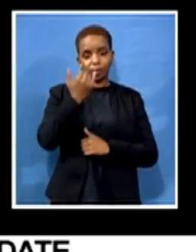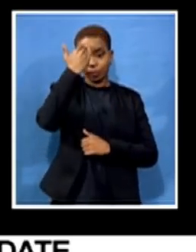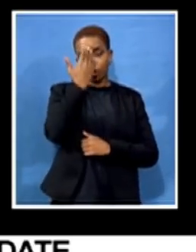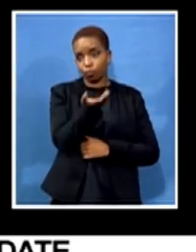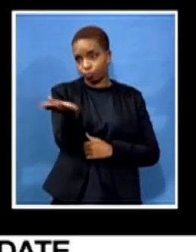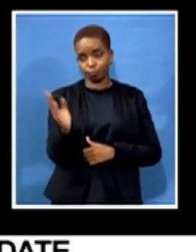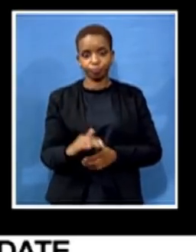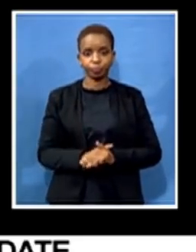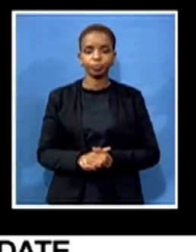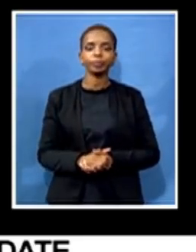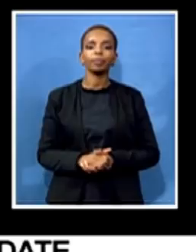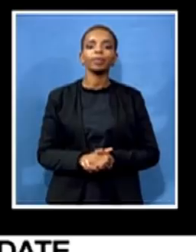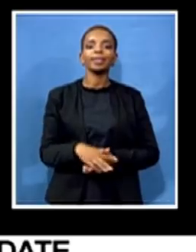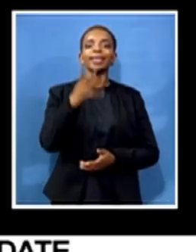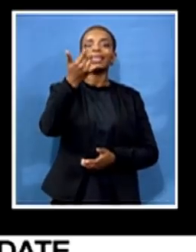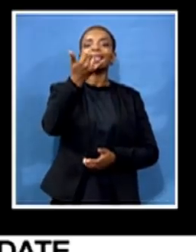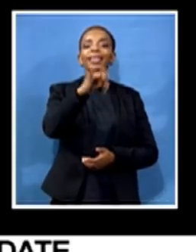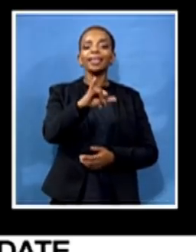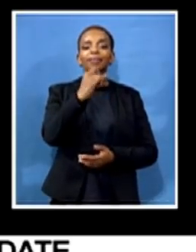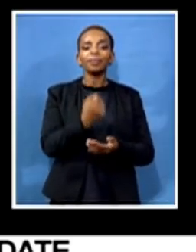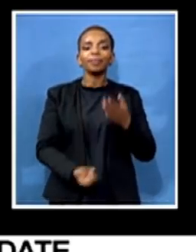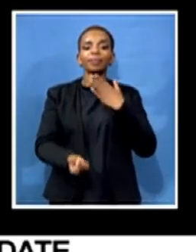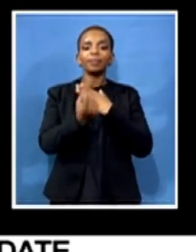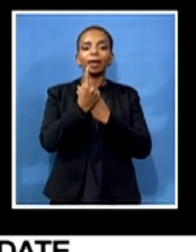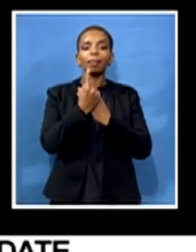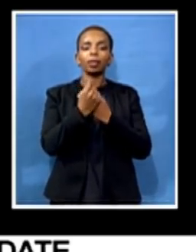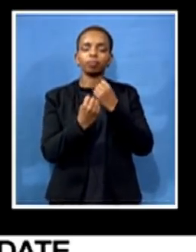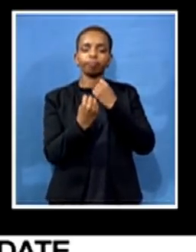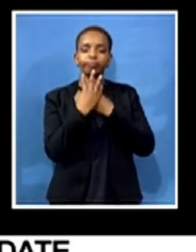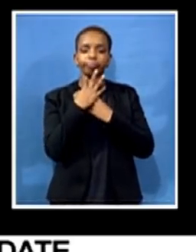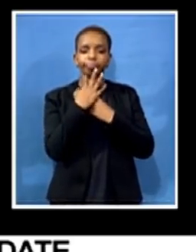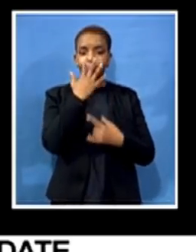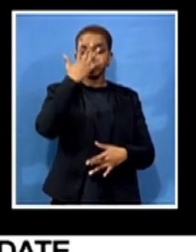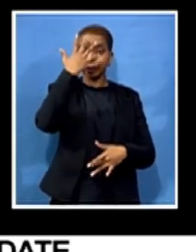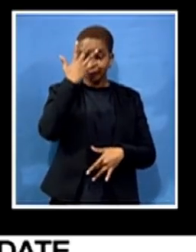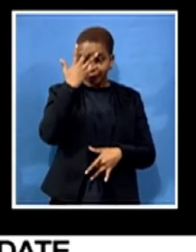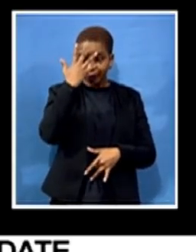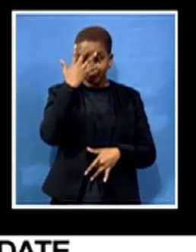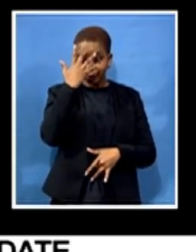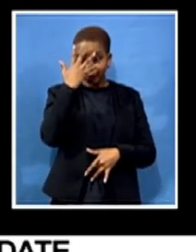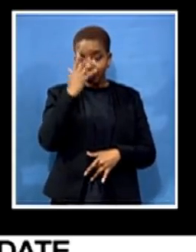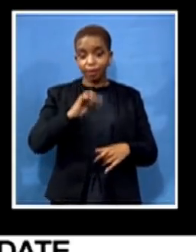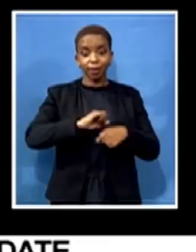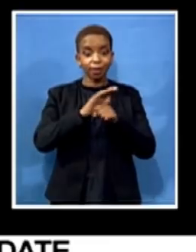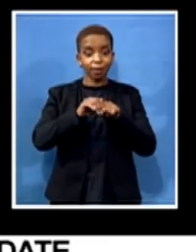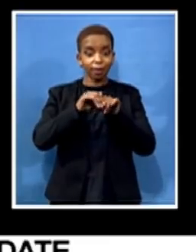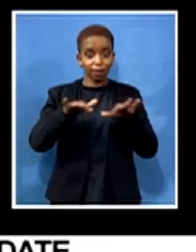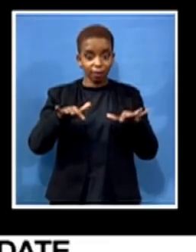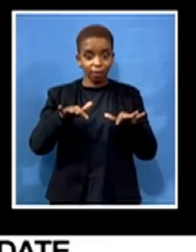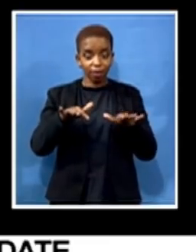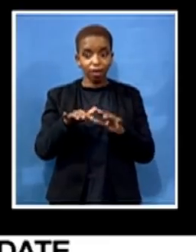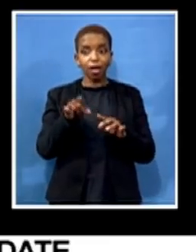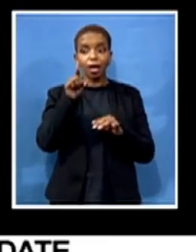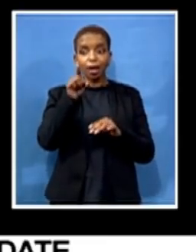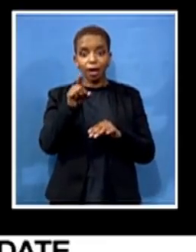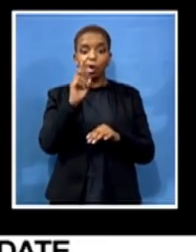the infection, they are more likely than the non-smokers to get a more serious disease.